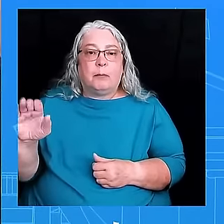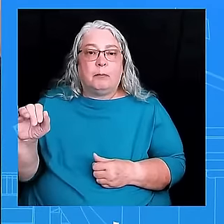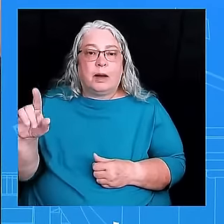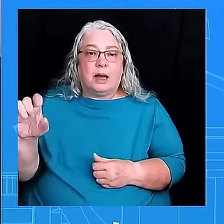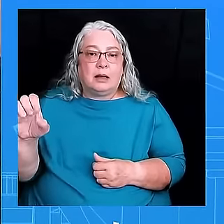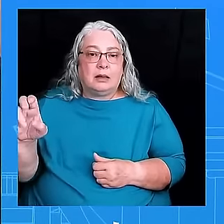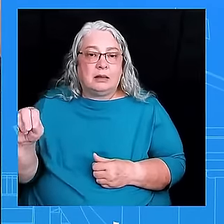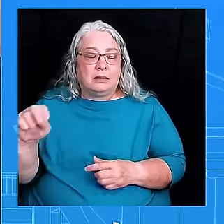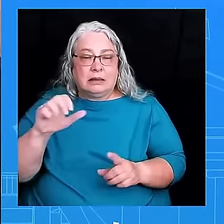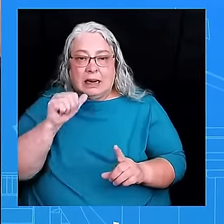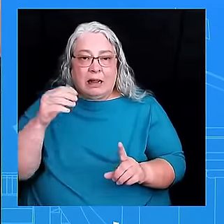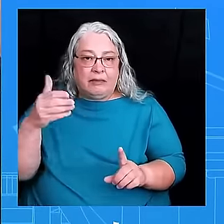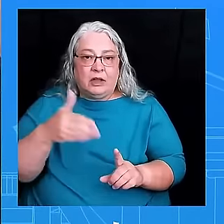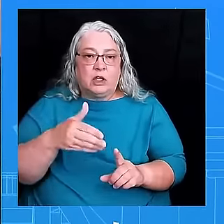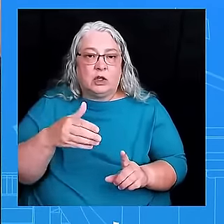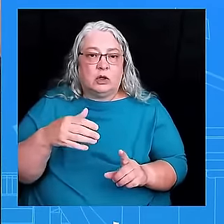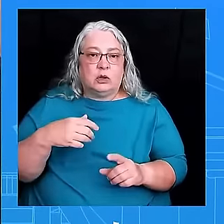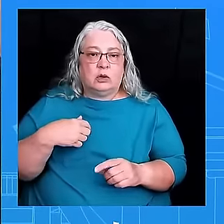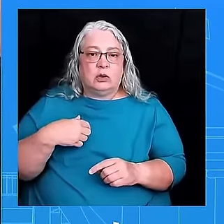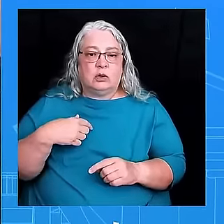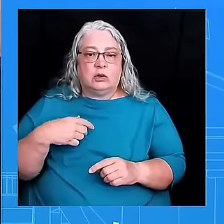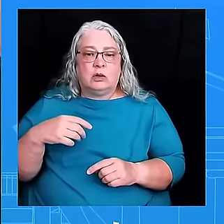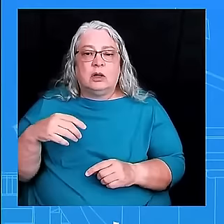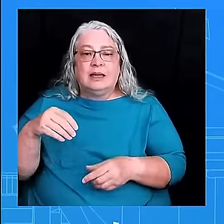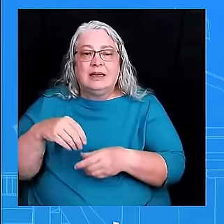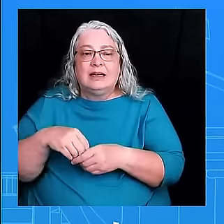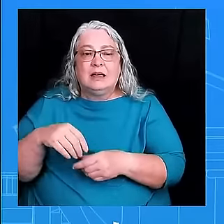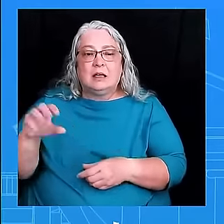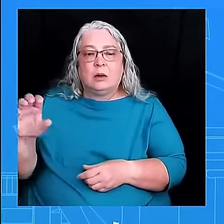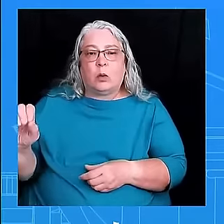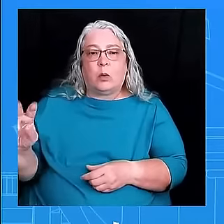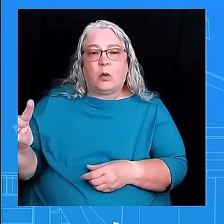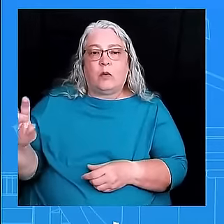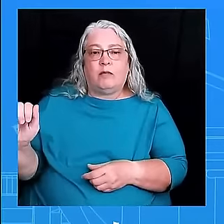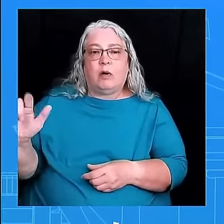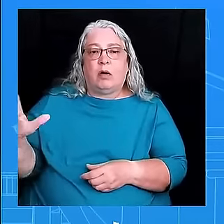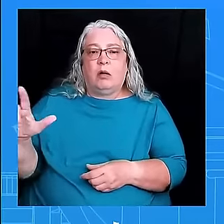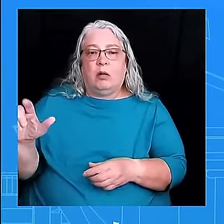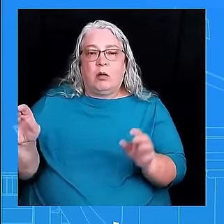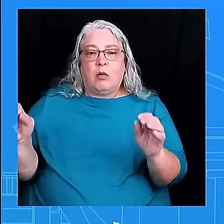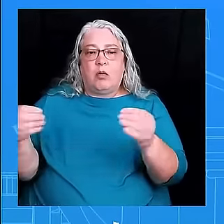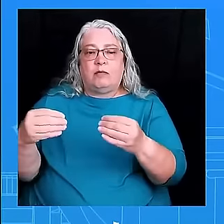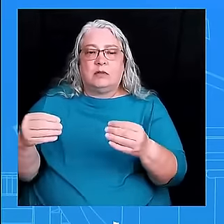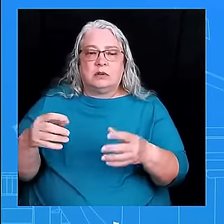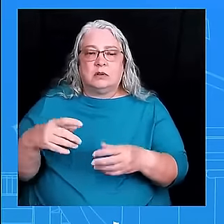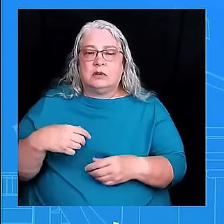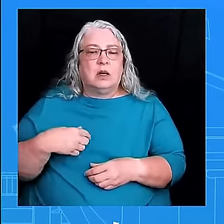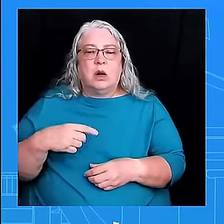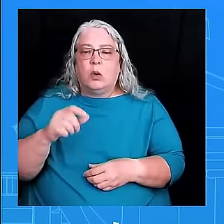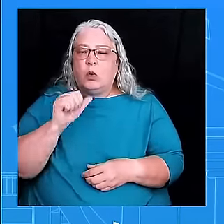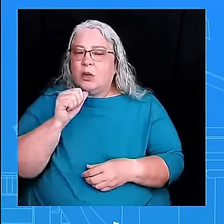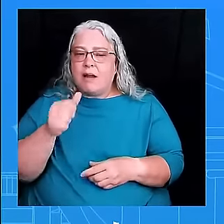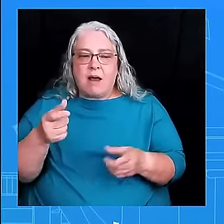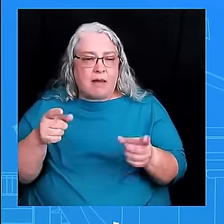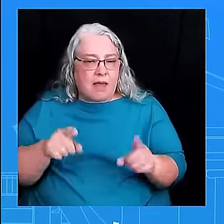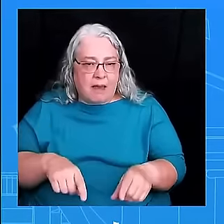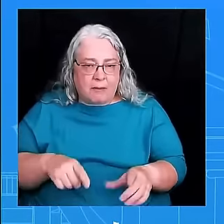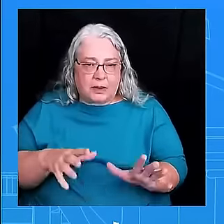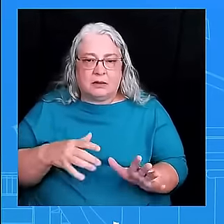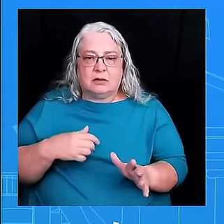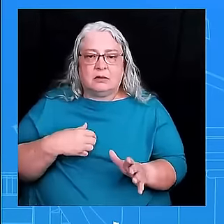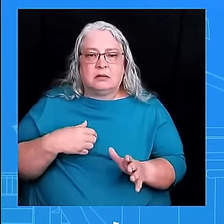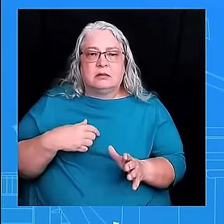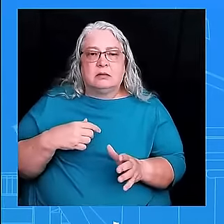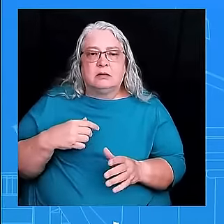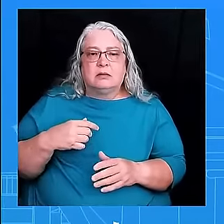or some sort of... Oh, I see what you're saying. They're partners in this. Joe Biden and the vice president are partners